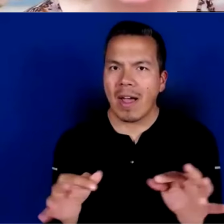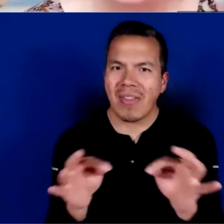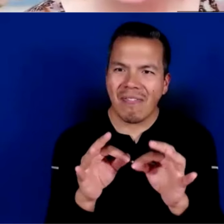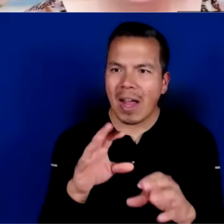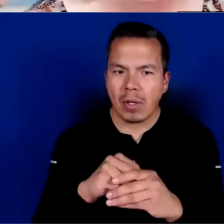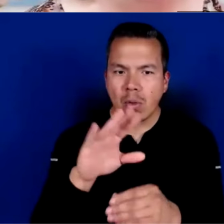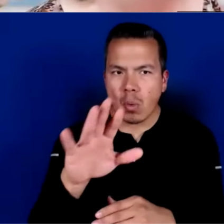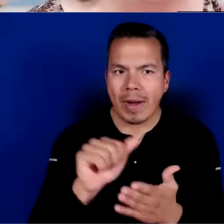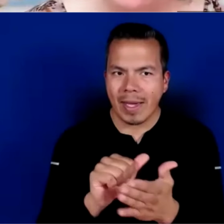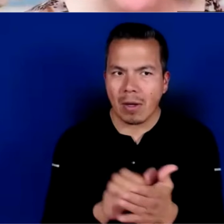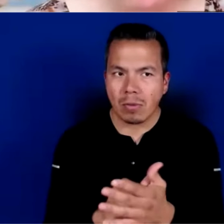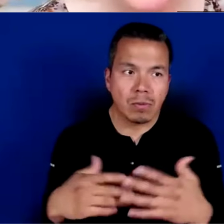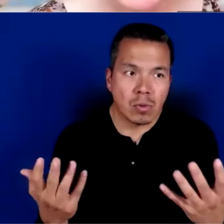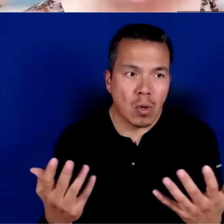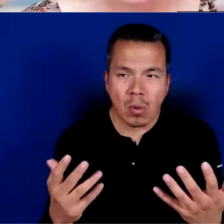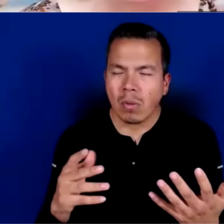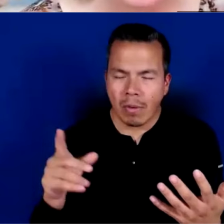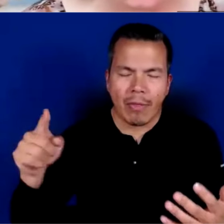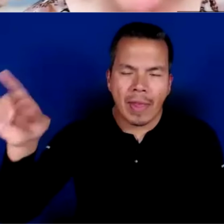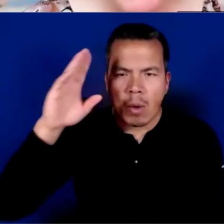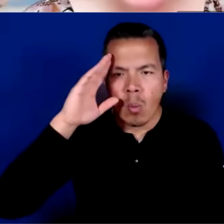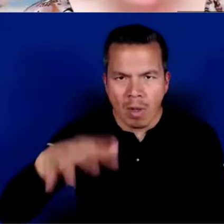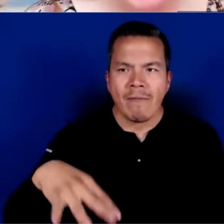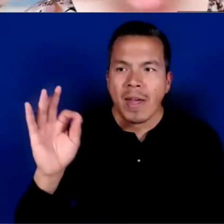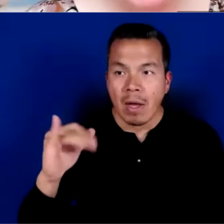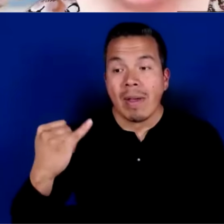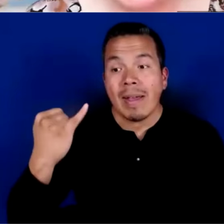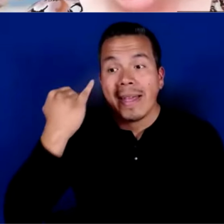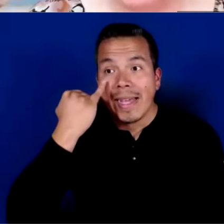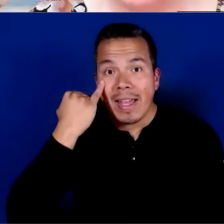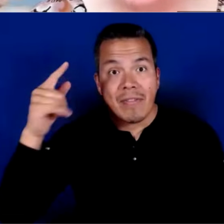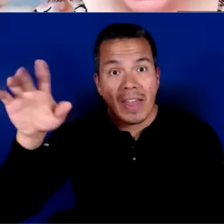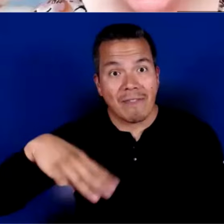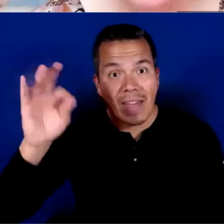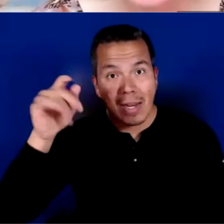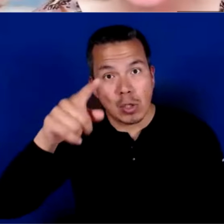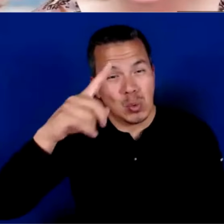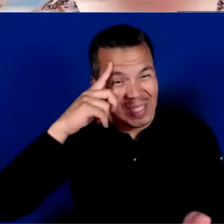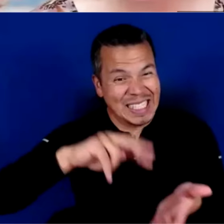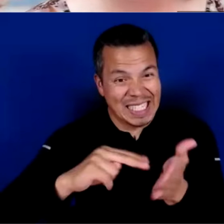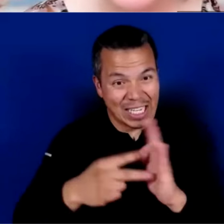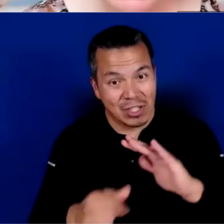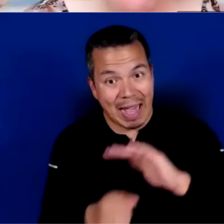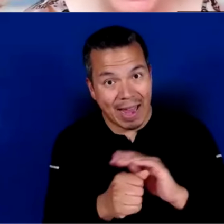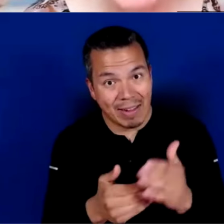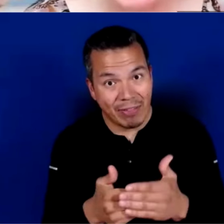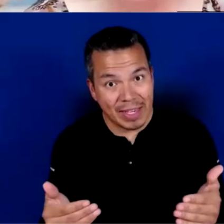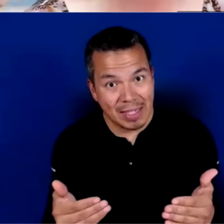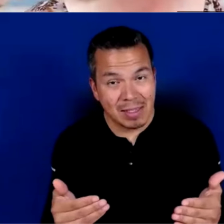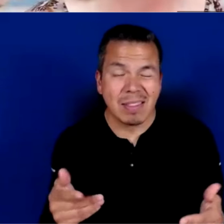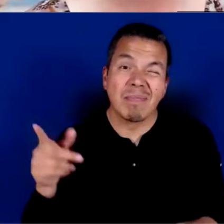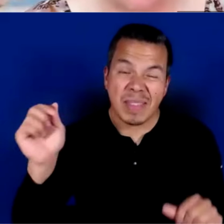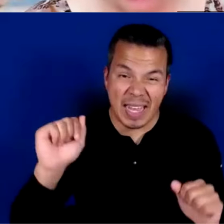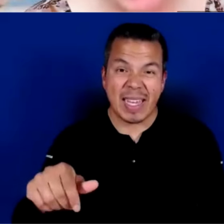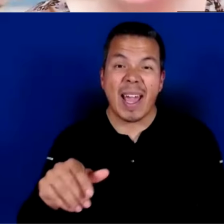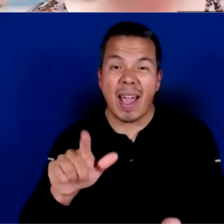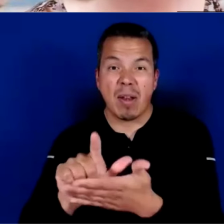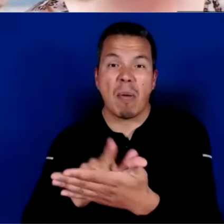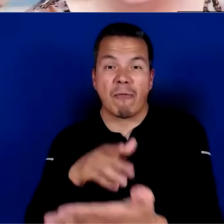accounts. So they will find out. And if they find out you were intentionally hiding things, they can prosecute you